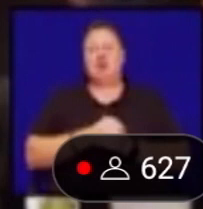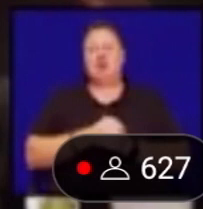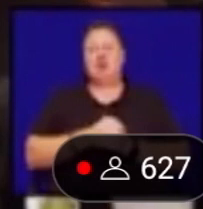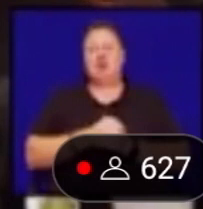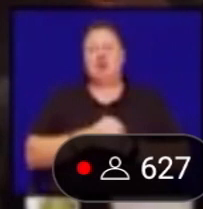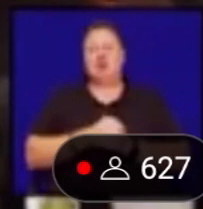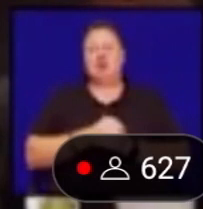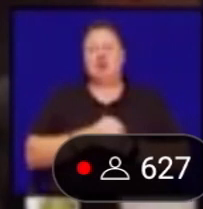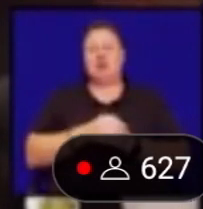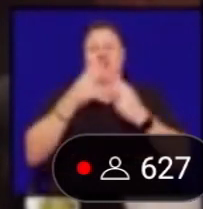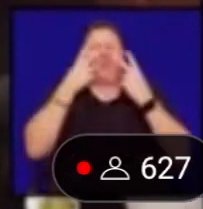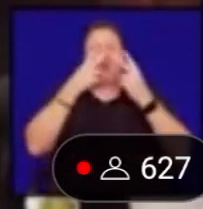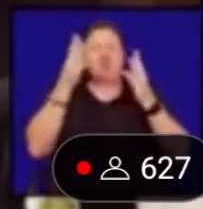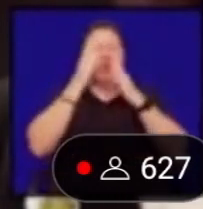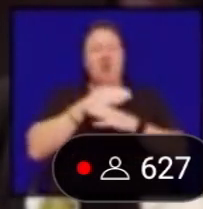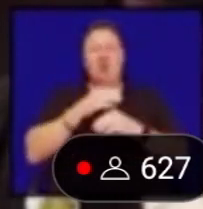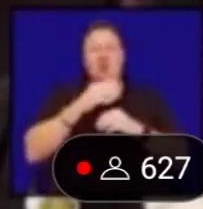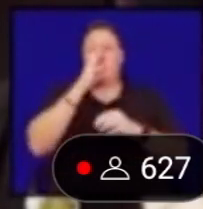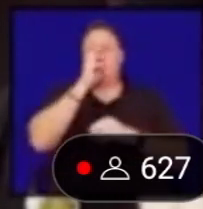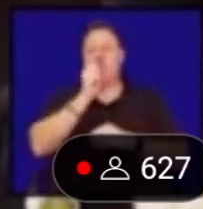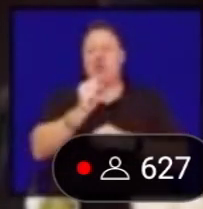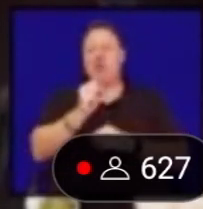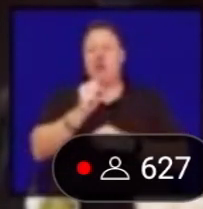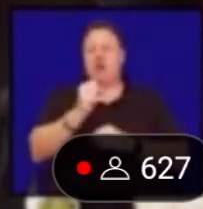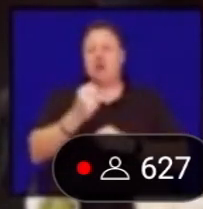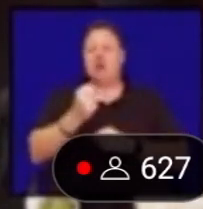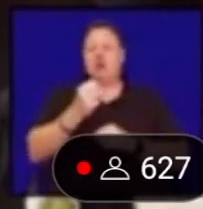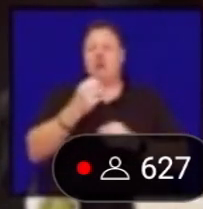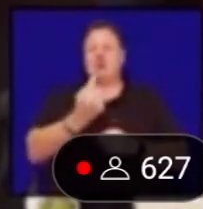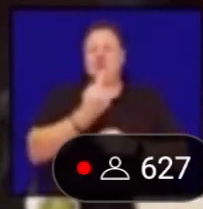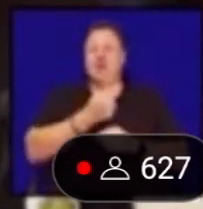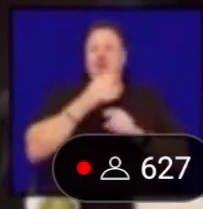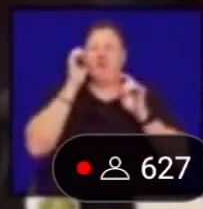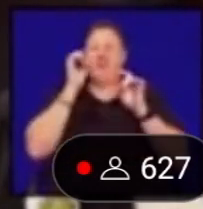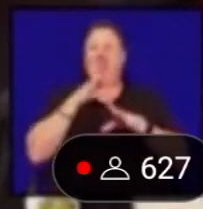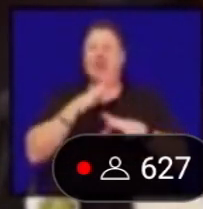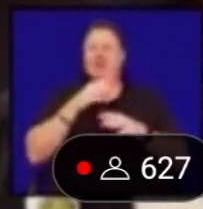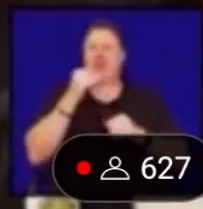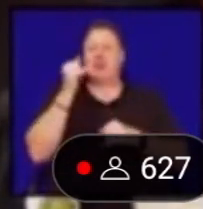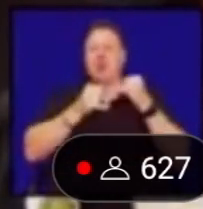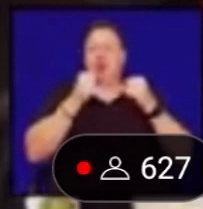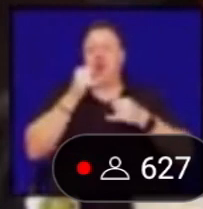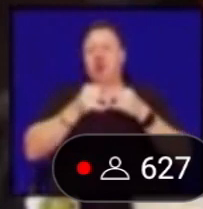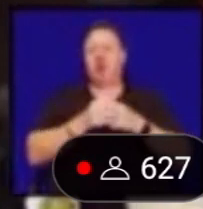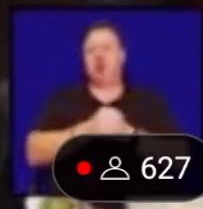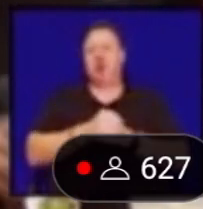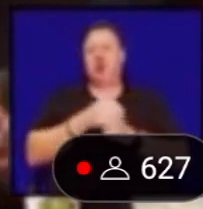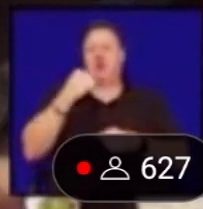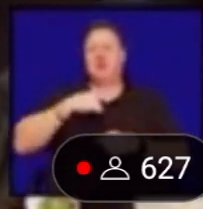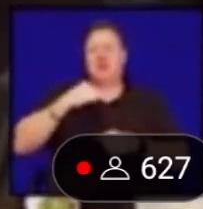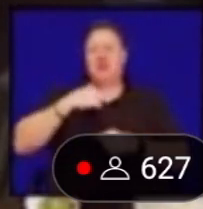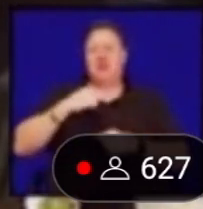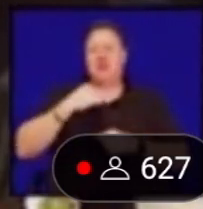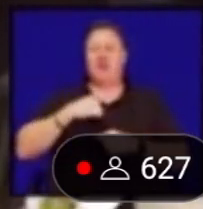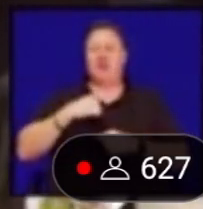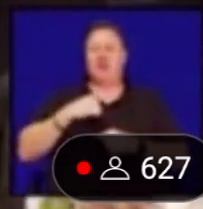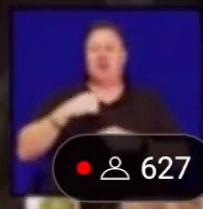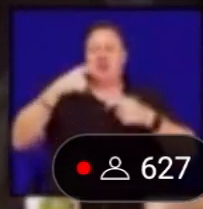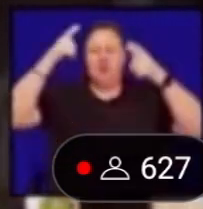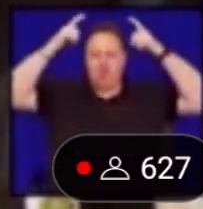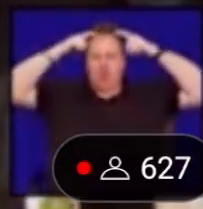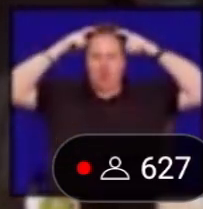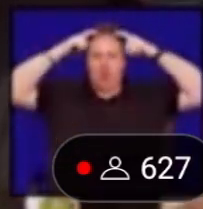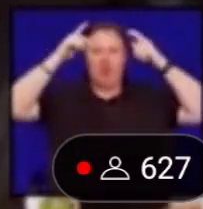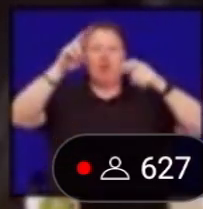visionless, detached, greedy, self-hating murderers and selfish Empire Nero